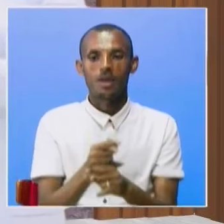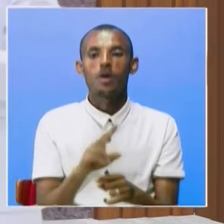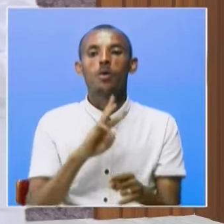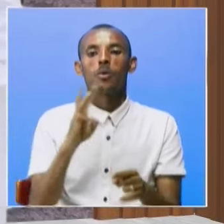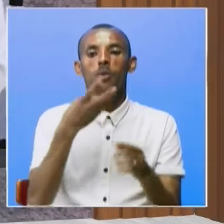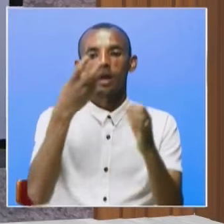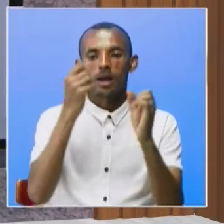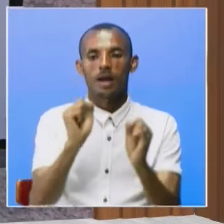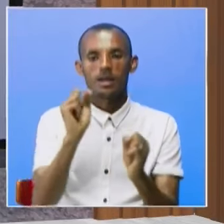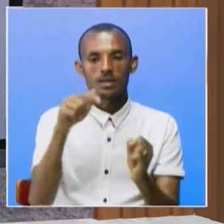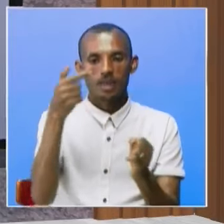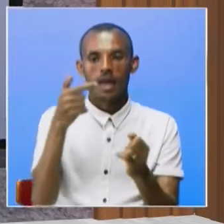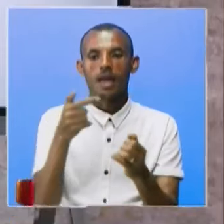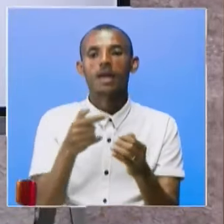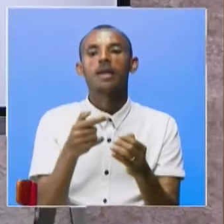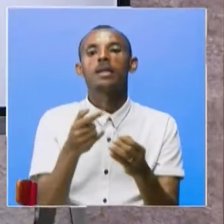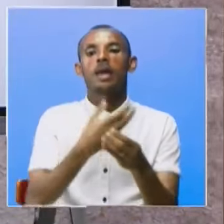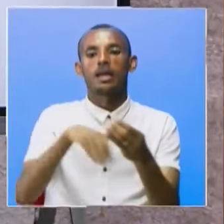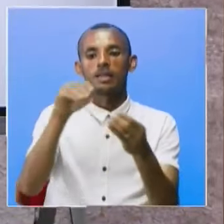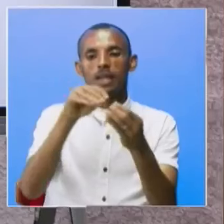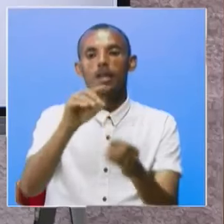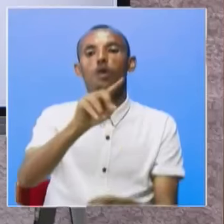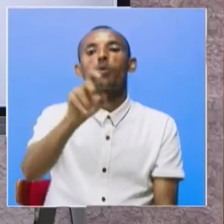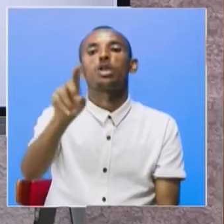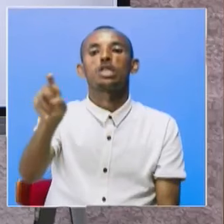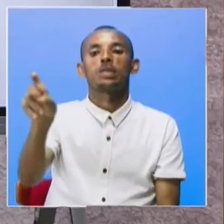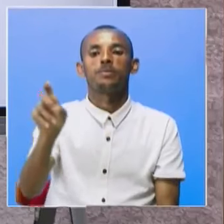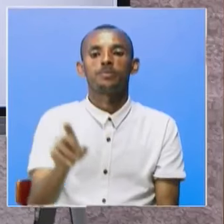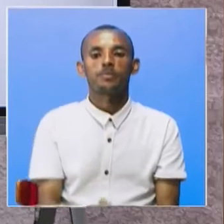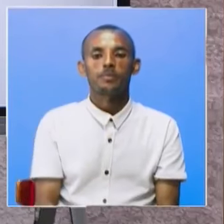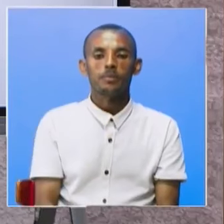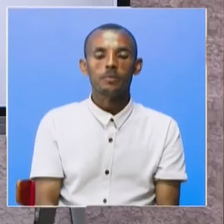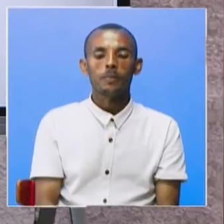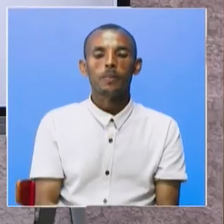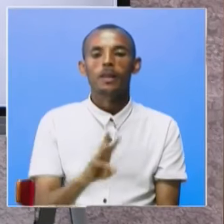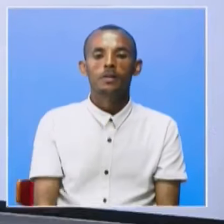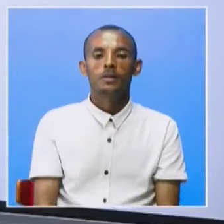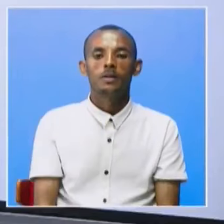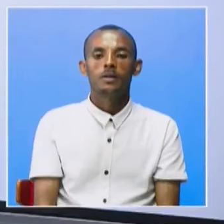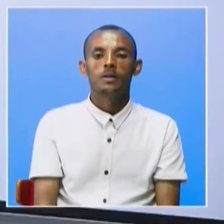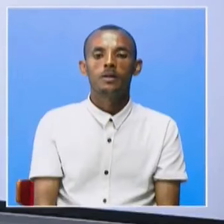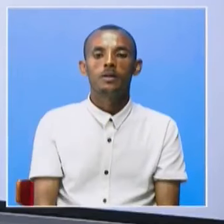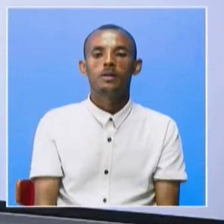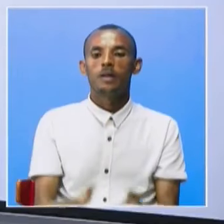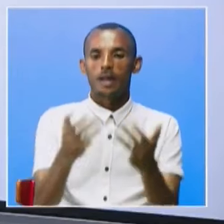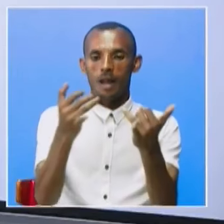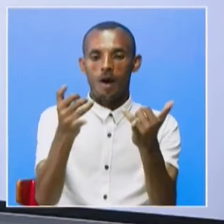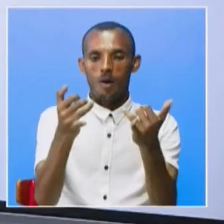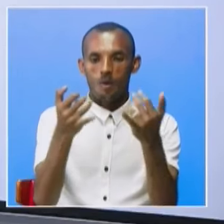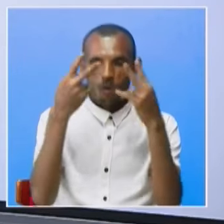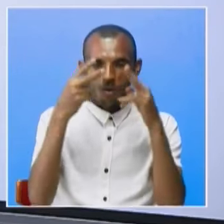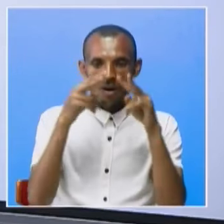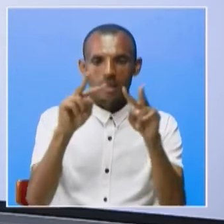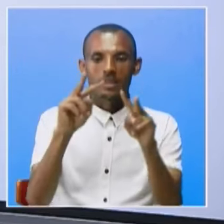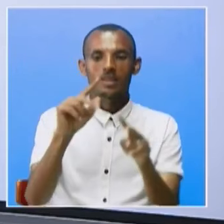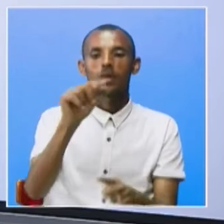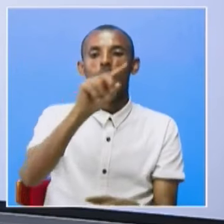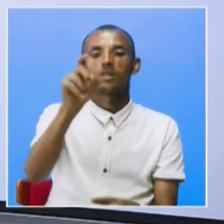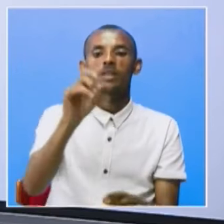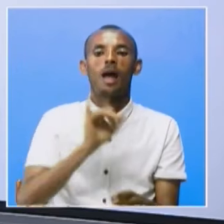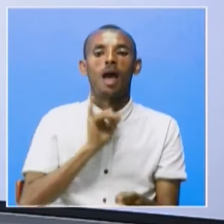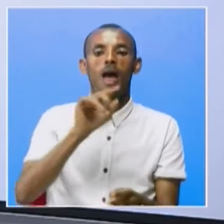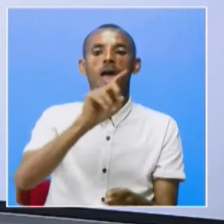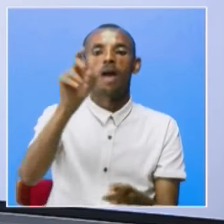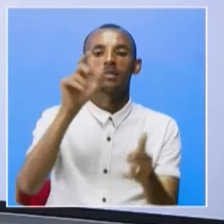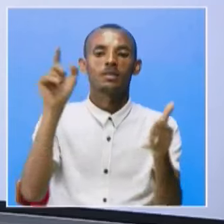say extended questions because we are not only using the WH questions, okay? Now look at the question that I asked first, all